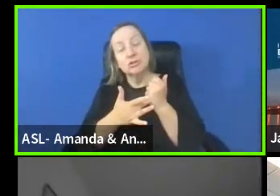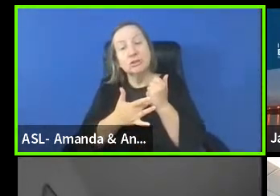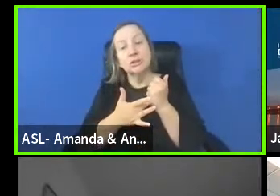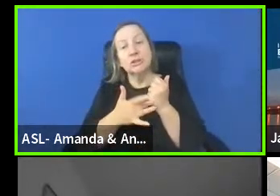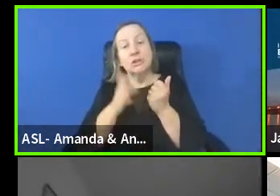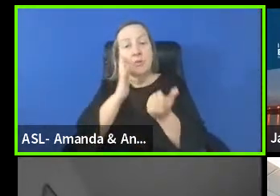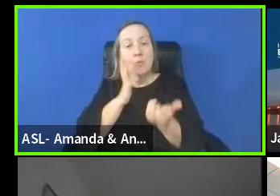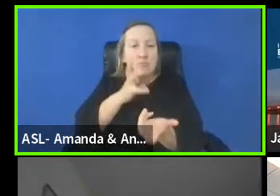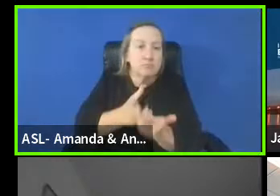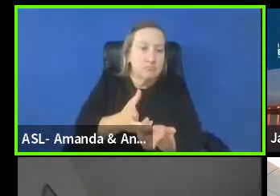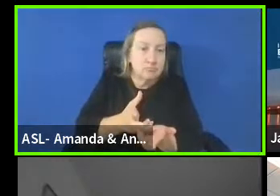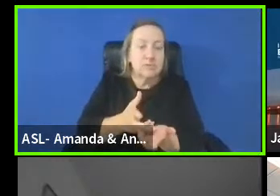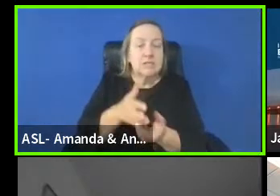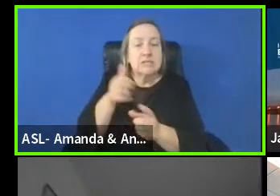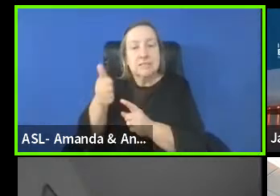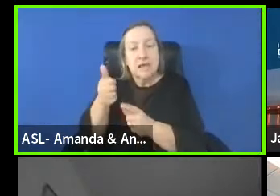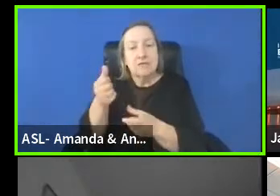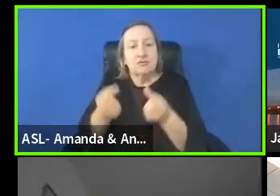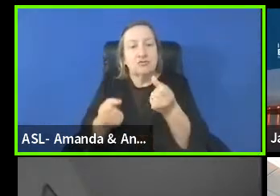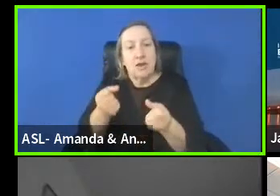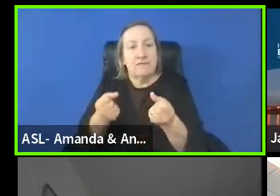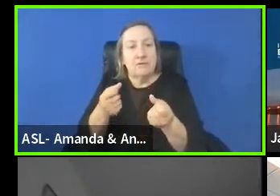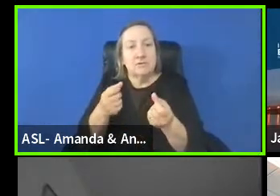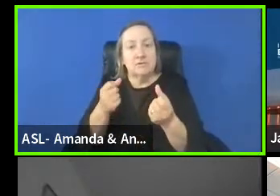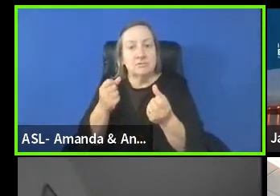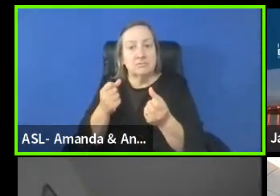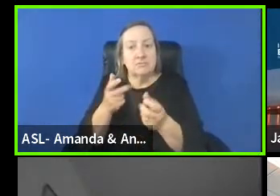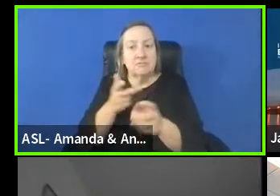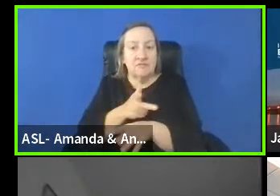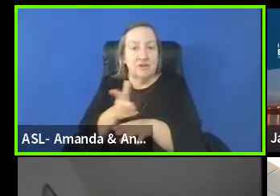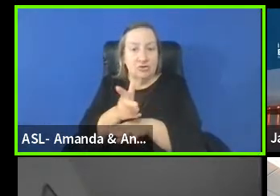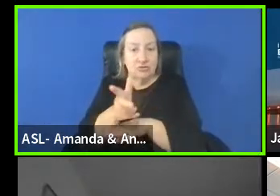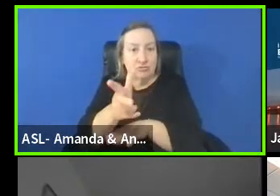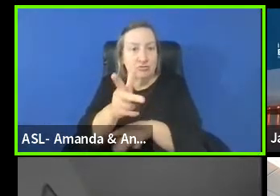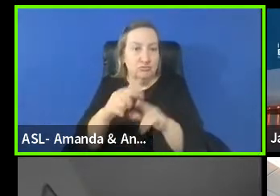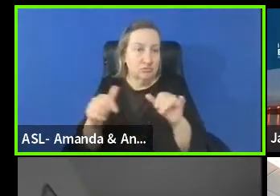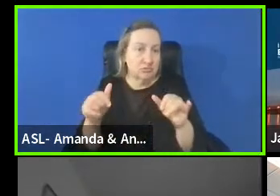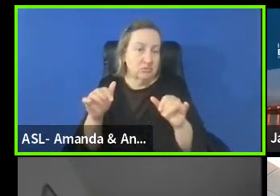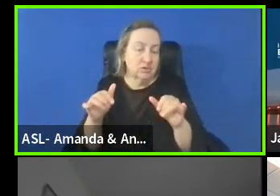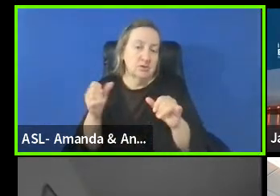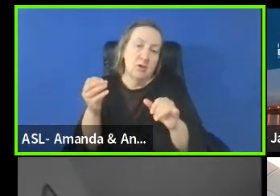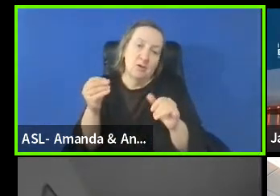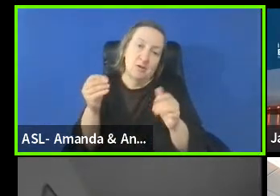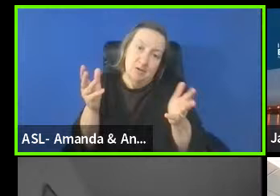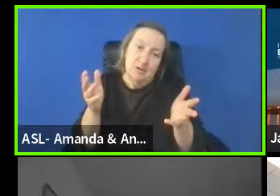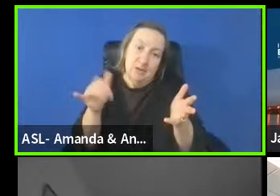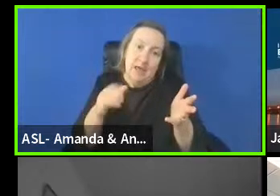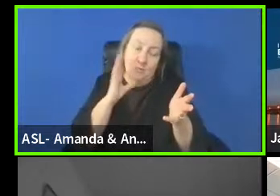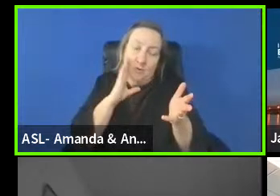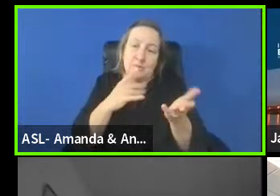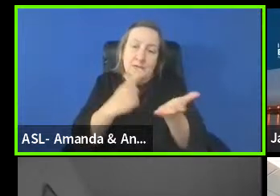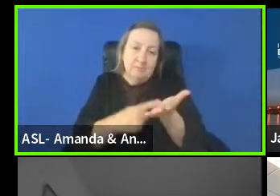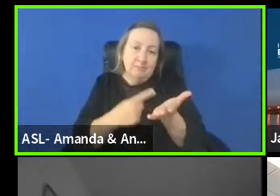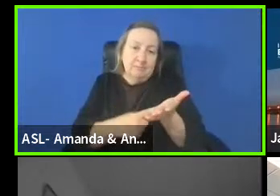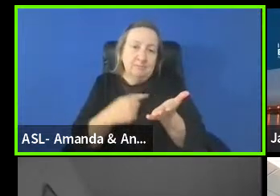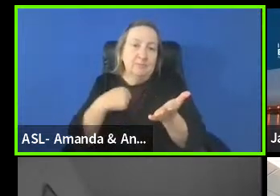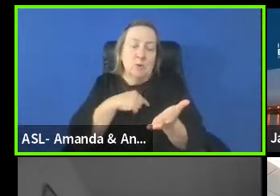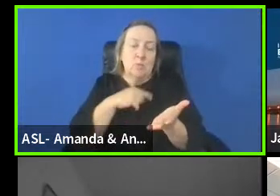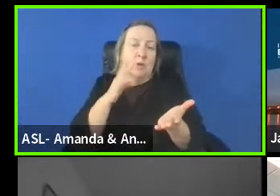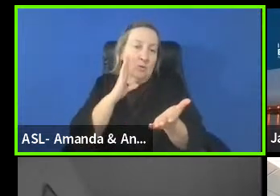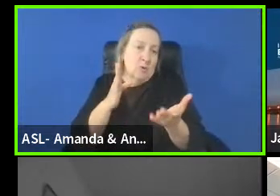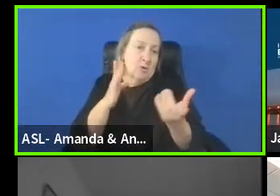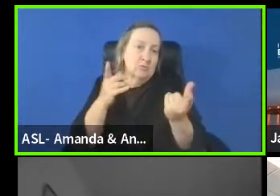will accommodate self-driving vehicles and things of that nature. So yeah, those will be conversations that will be